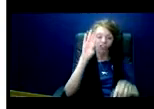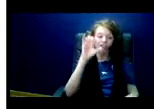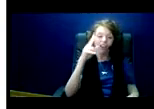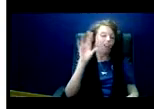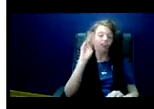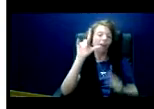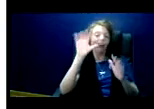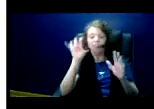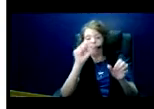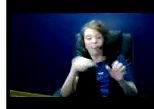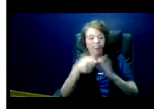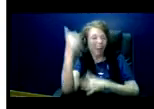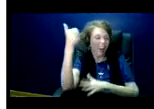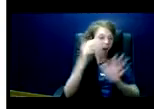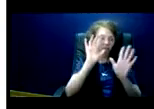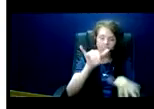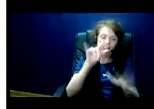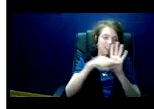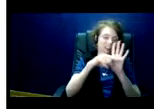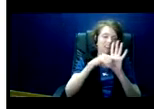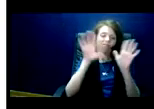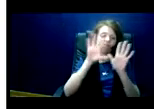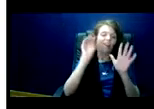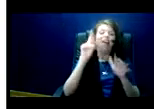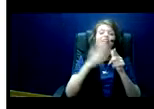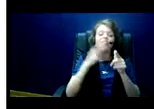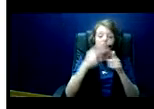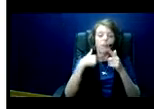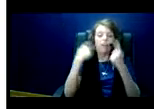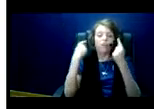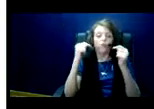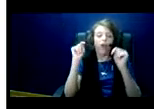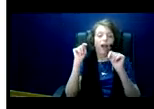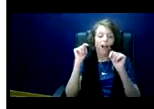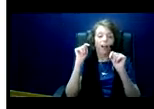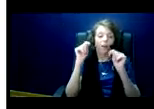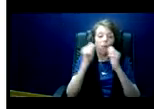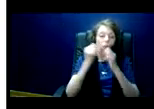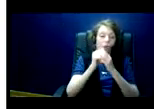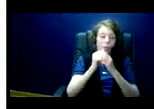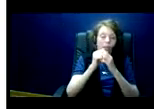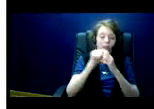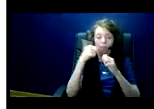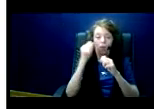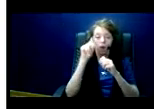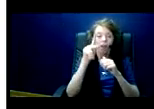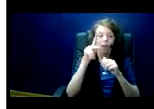out. Okay, so will you count us in, Linda, and then we can all try our hand at what a mad check is?